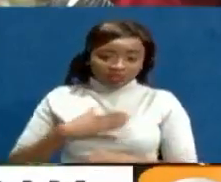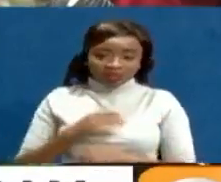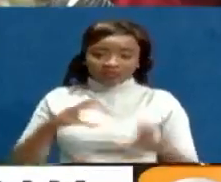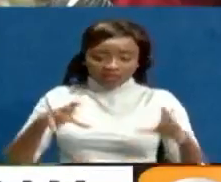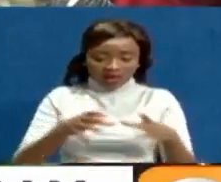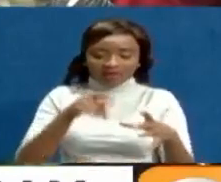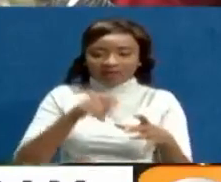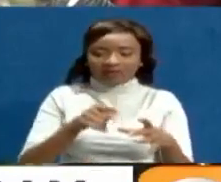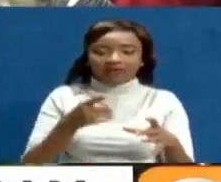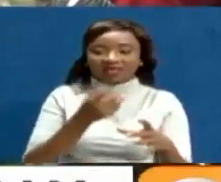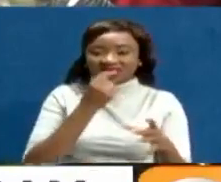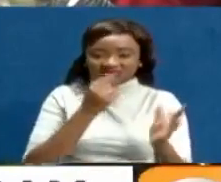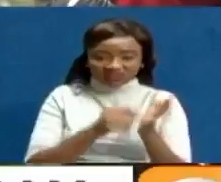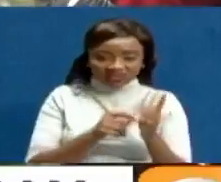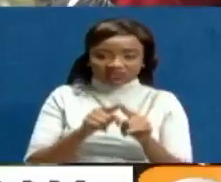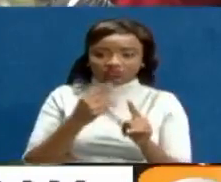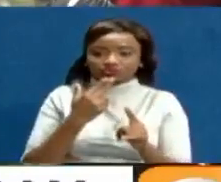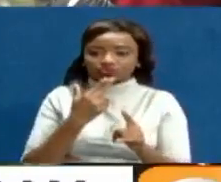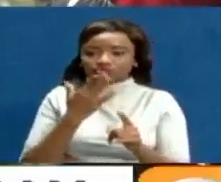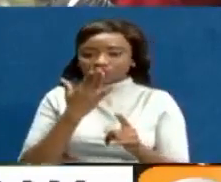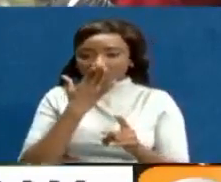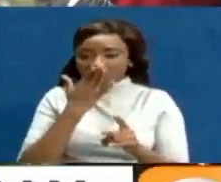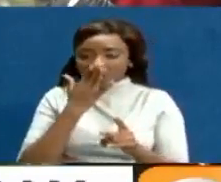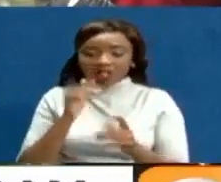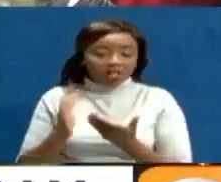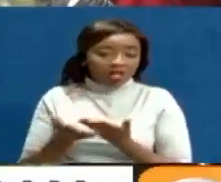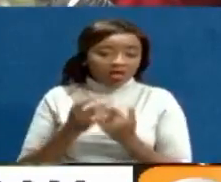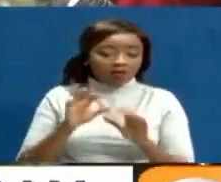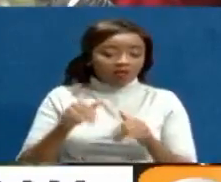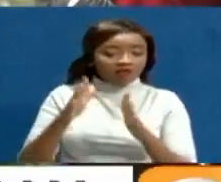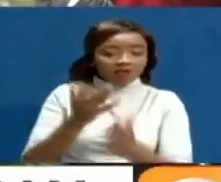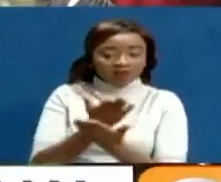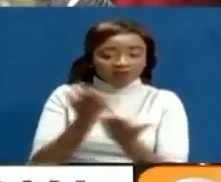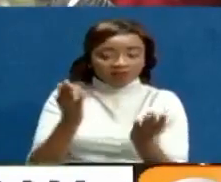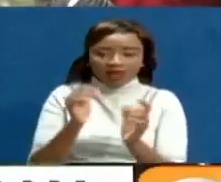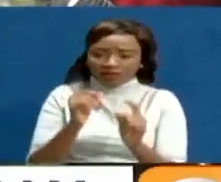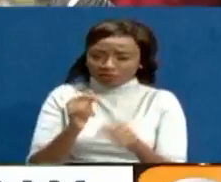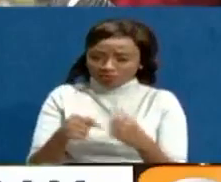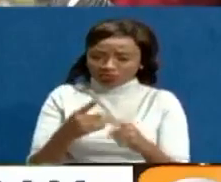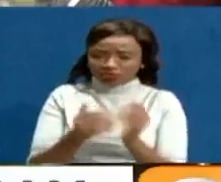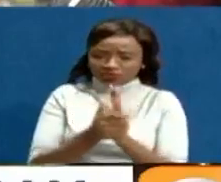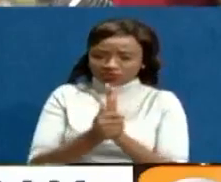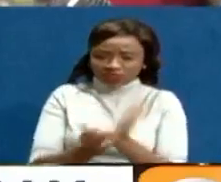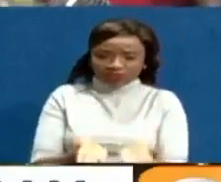belt, as well as the sugar belt, is a movement that will help farmers in good practices in farming,